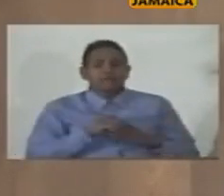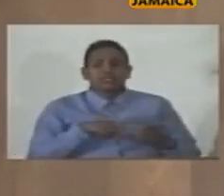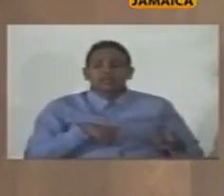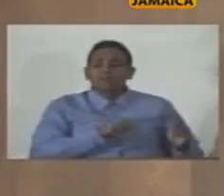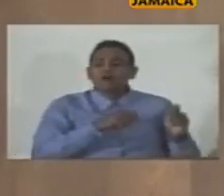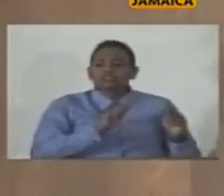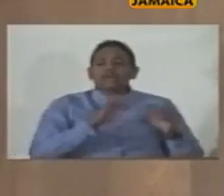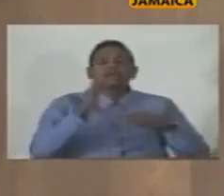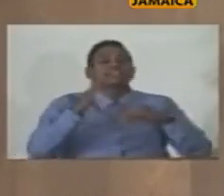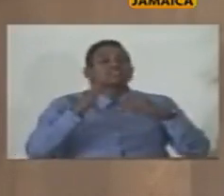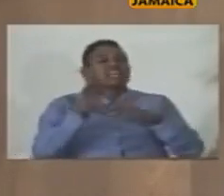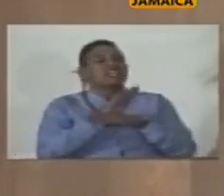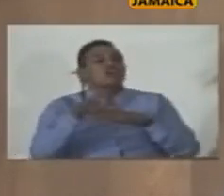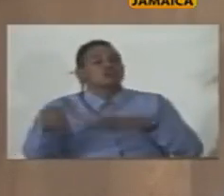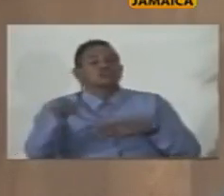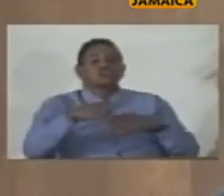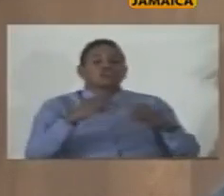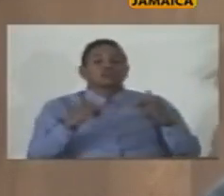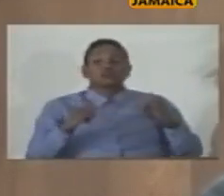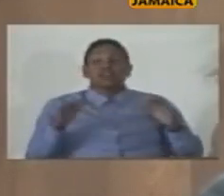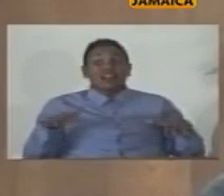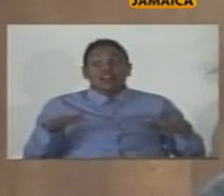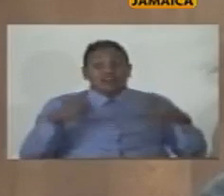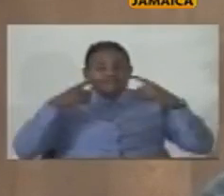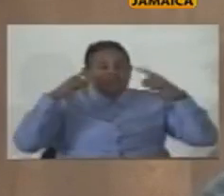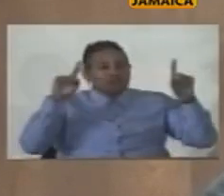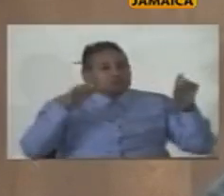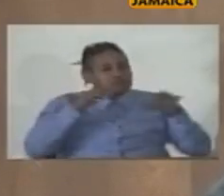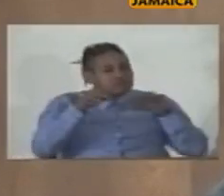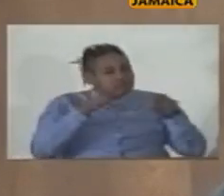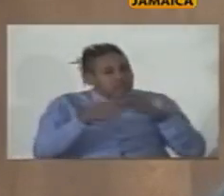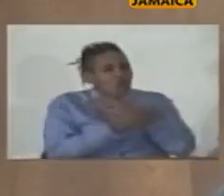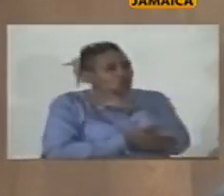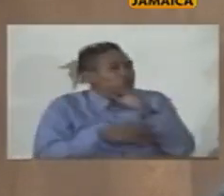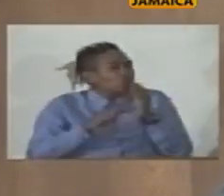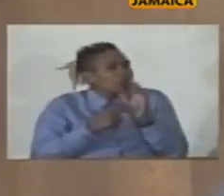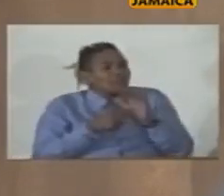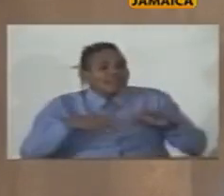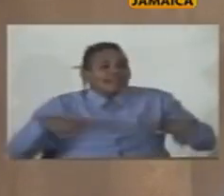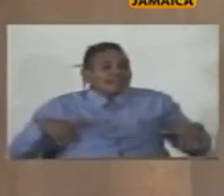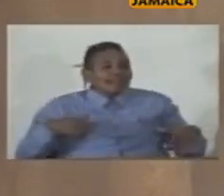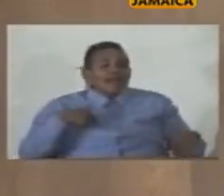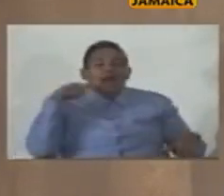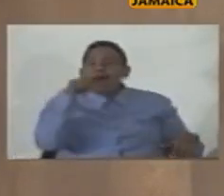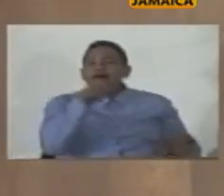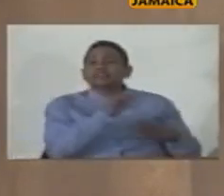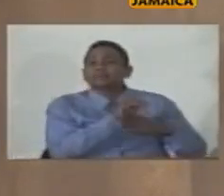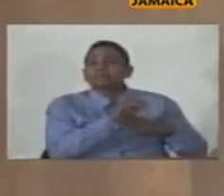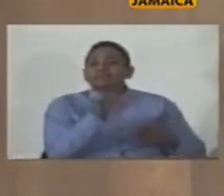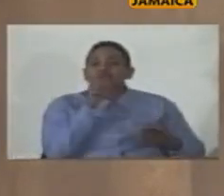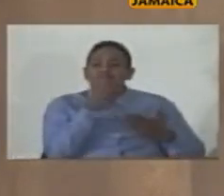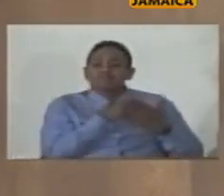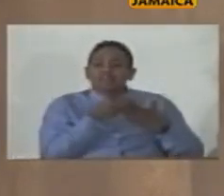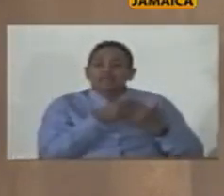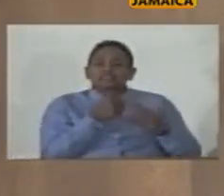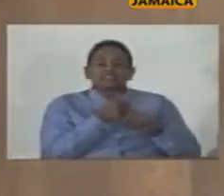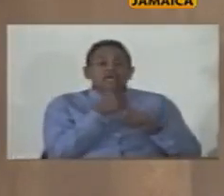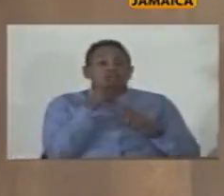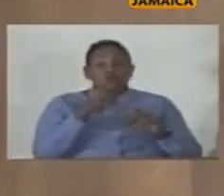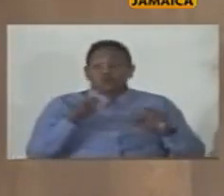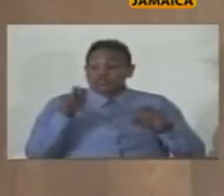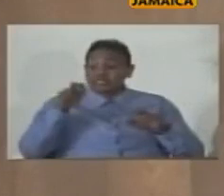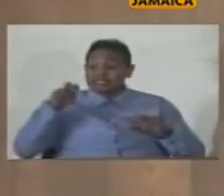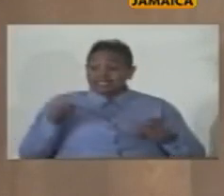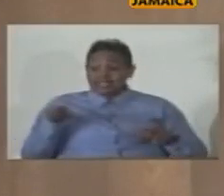industry, which has not been fully explained to the country. I therefore ask the Minister of Finance, who is sitting right across